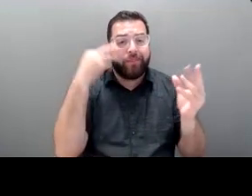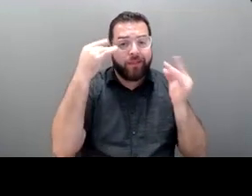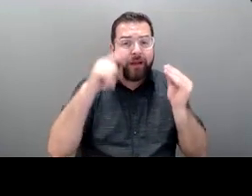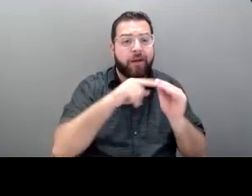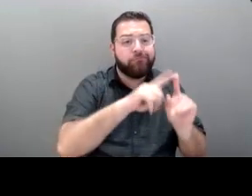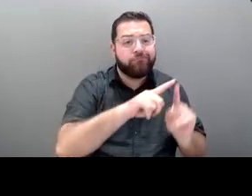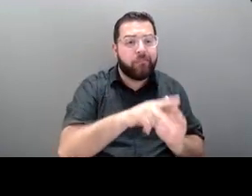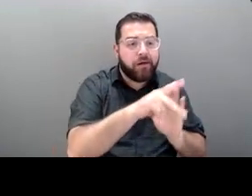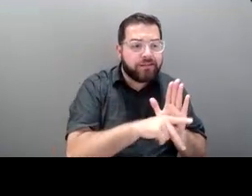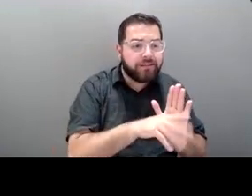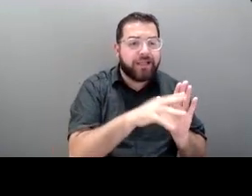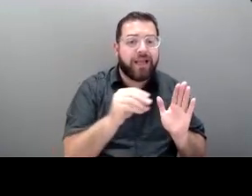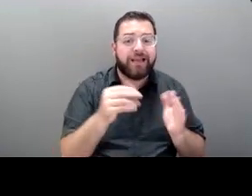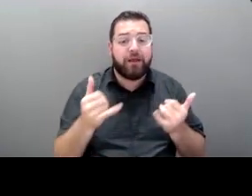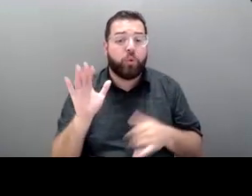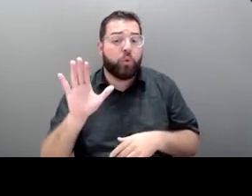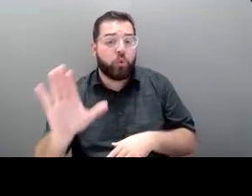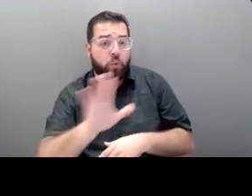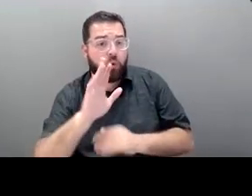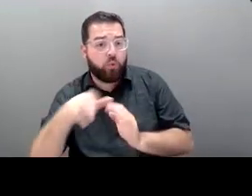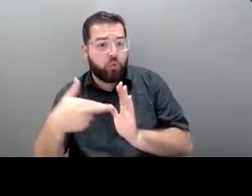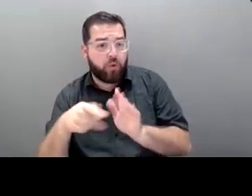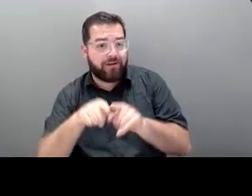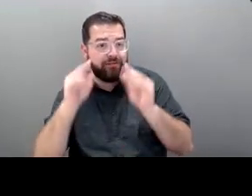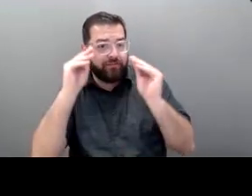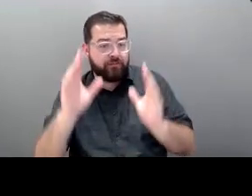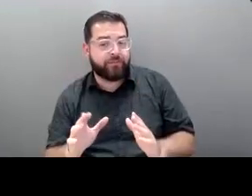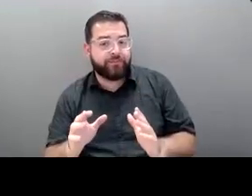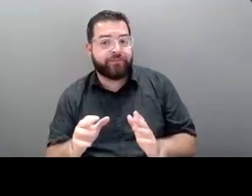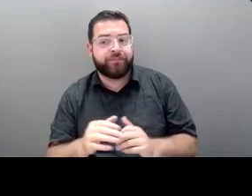your role, and I'll have like a quick question for you. I